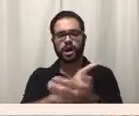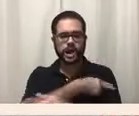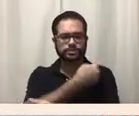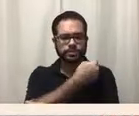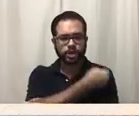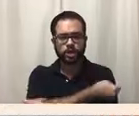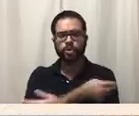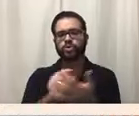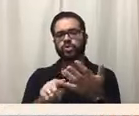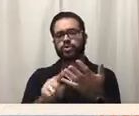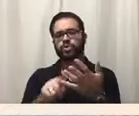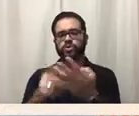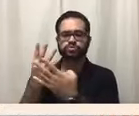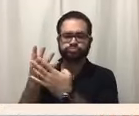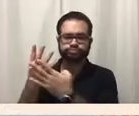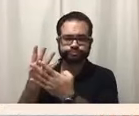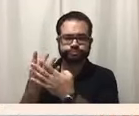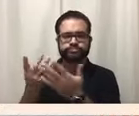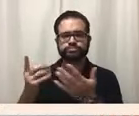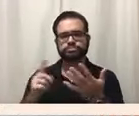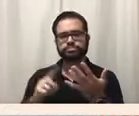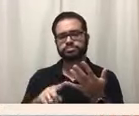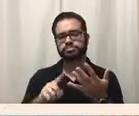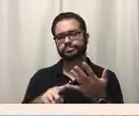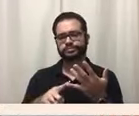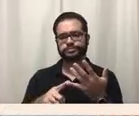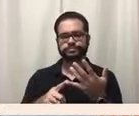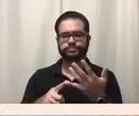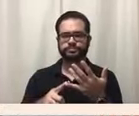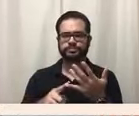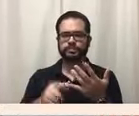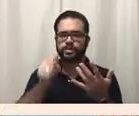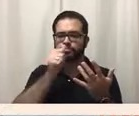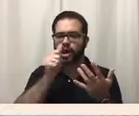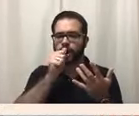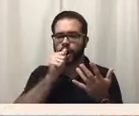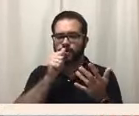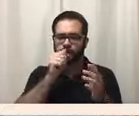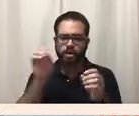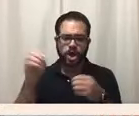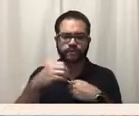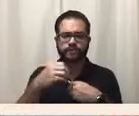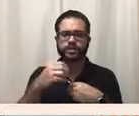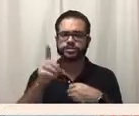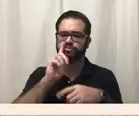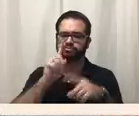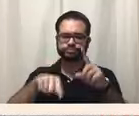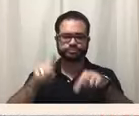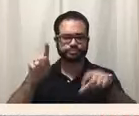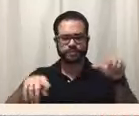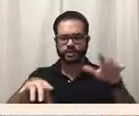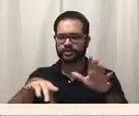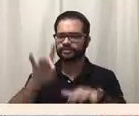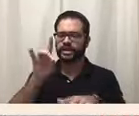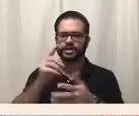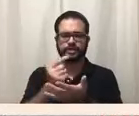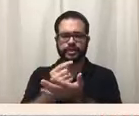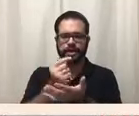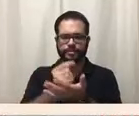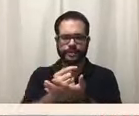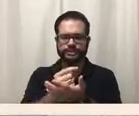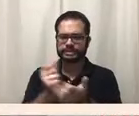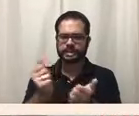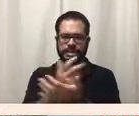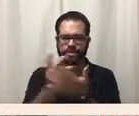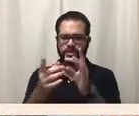correctional facilities, private practice. You'll find a music therapist anywhere where therapy is